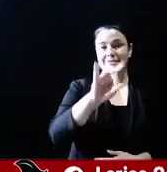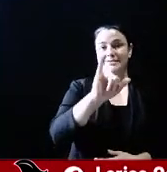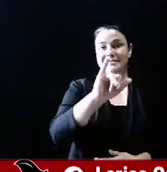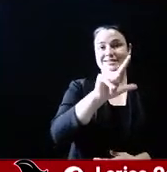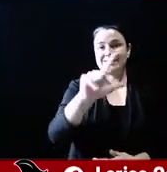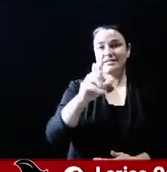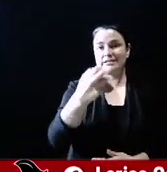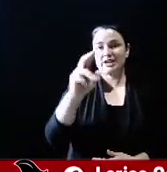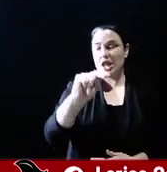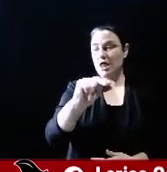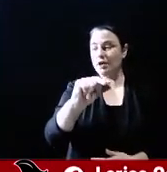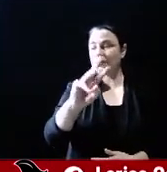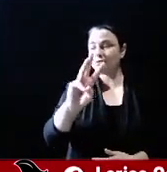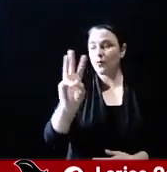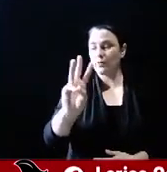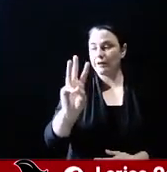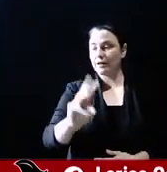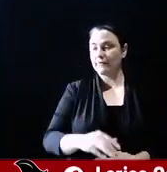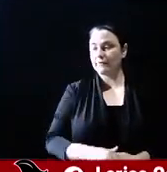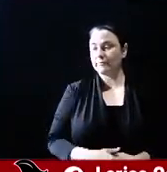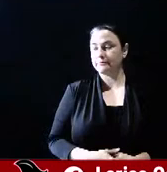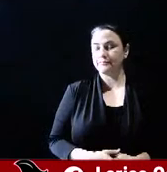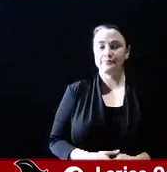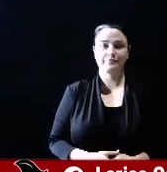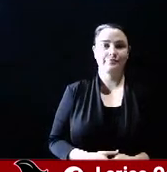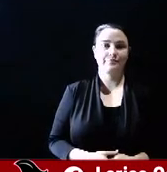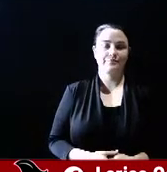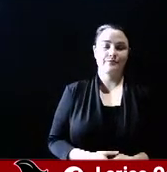Dylan Marcia Wycliffe.